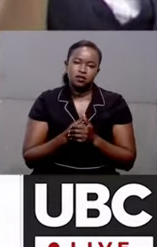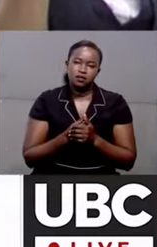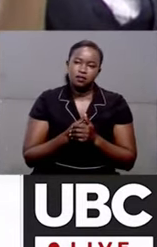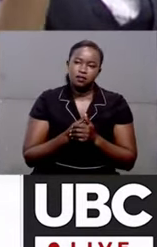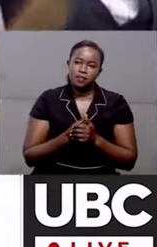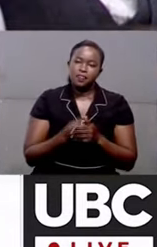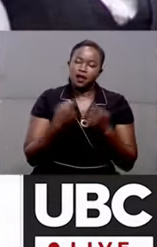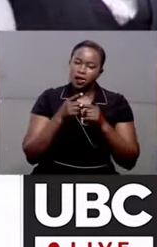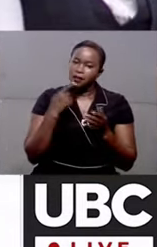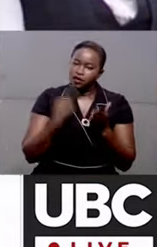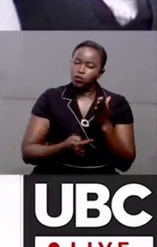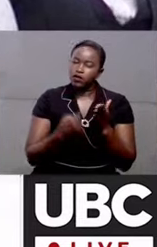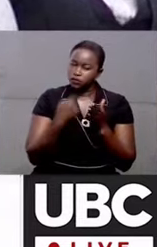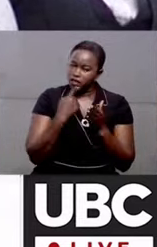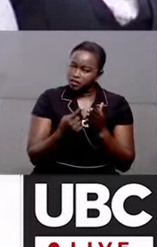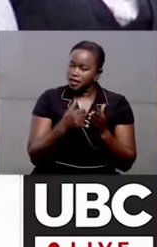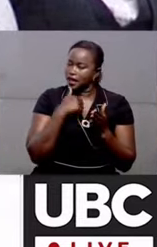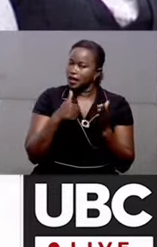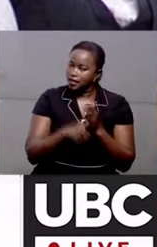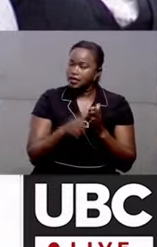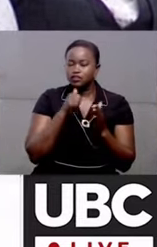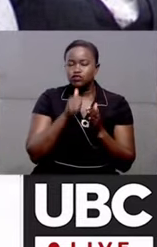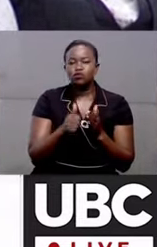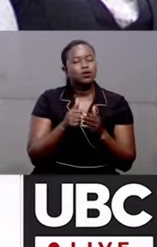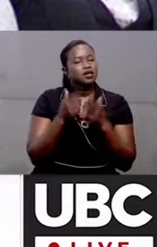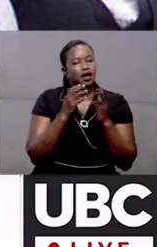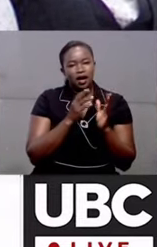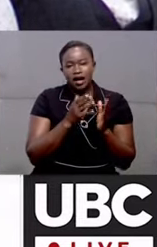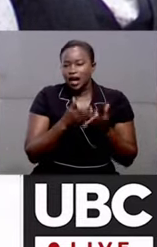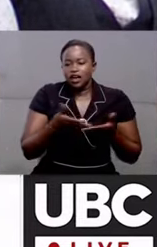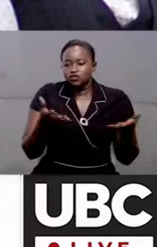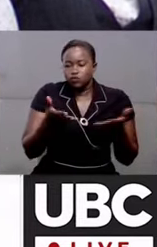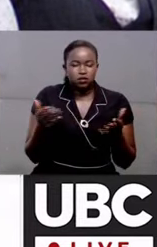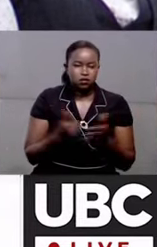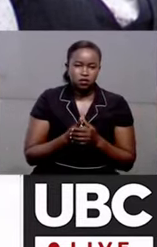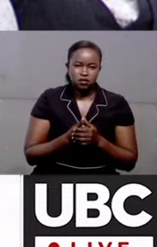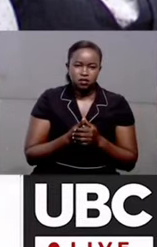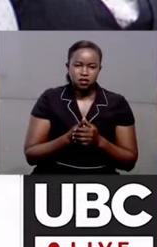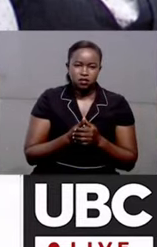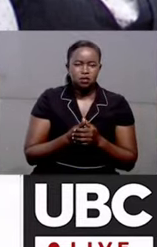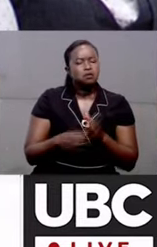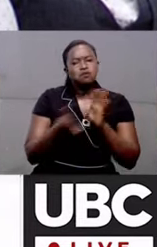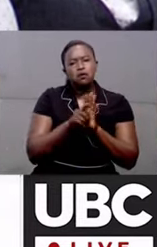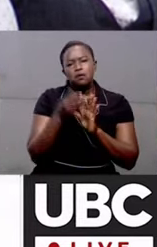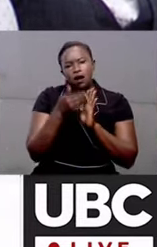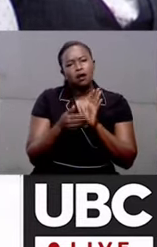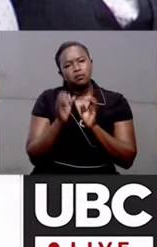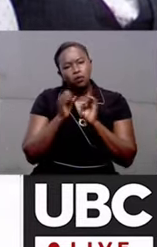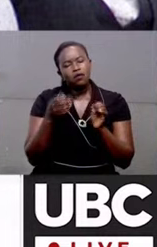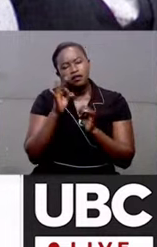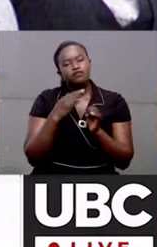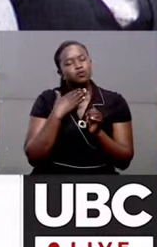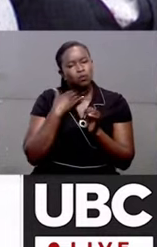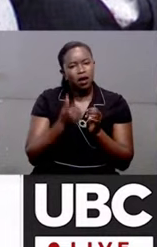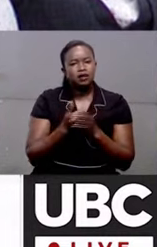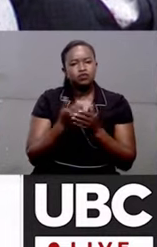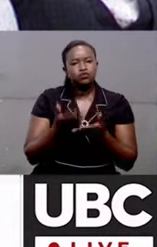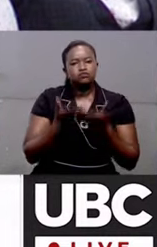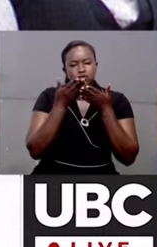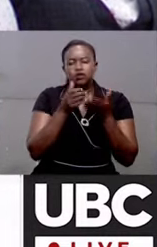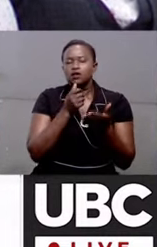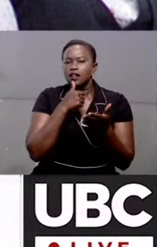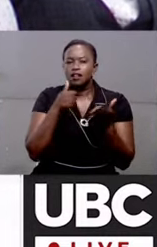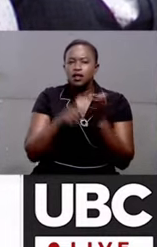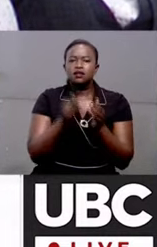was not casual. There is no provision that when you want to appropriate, you write to the speaker. It is not there. And it was laid on the